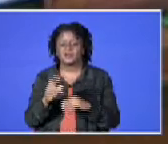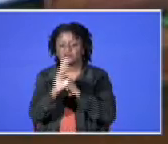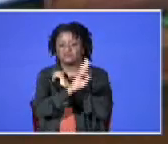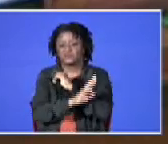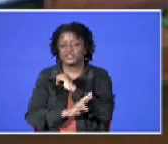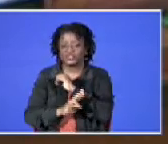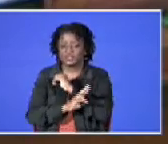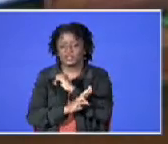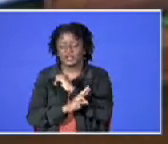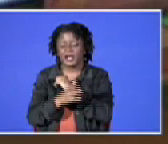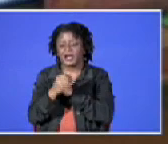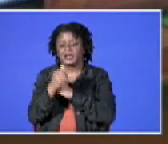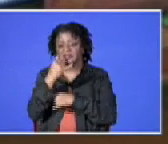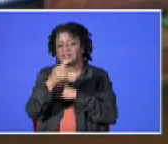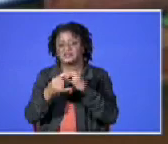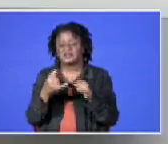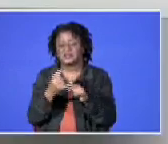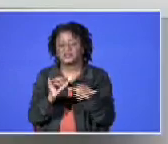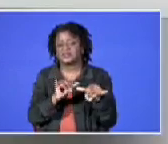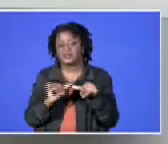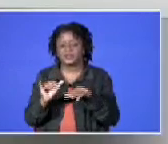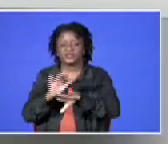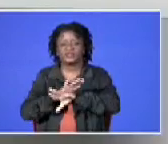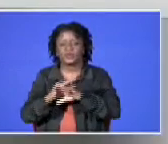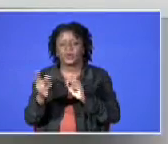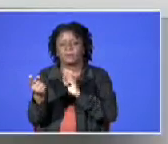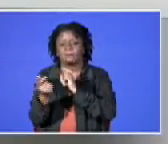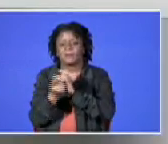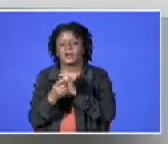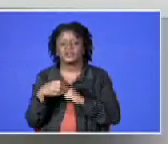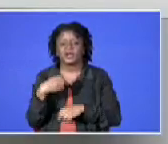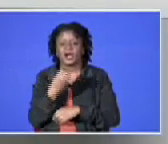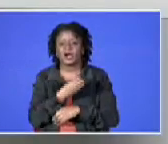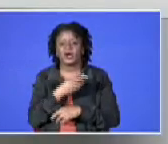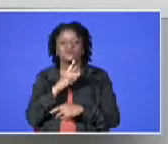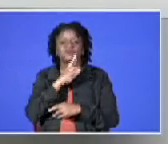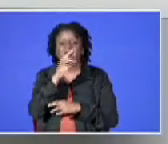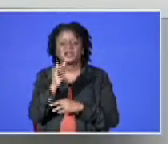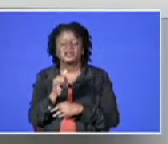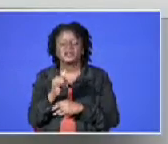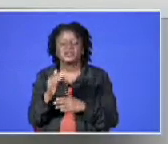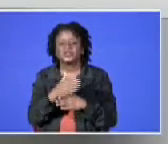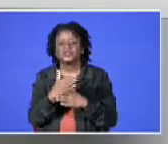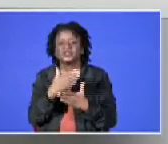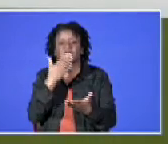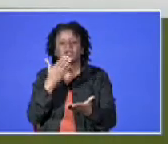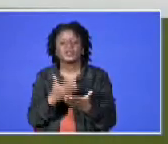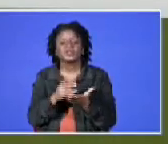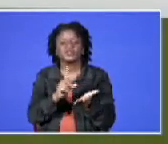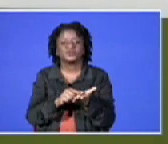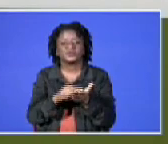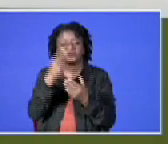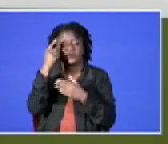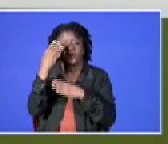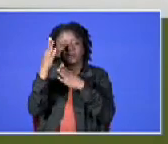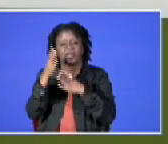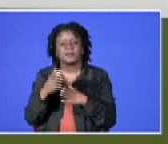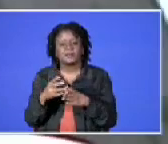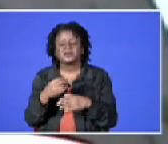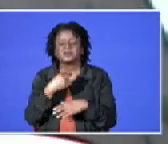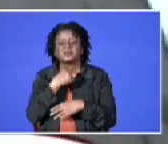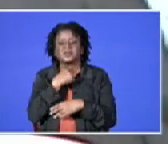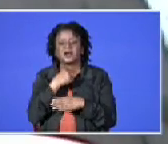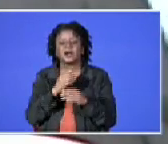not match our reality. Prime Minister Minnis also shared good news for Bahamians stuck abroad during the COVID-19